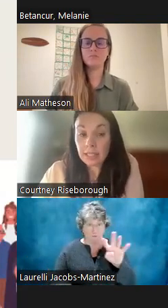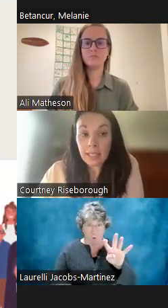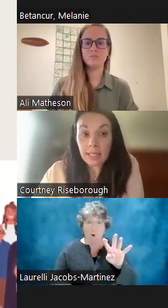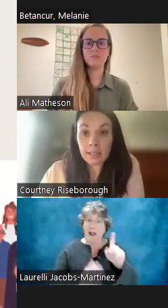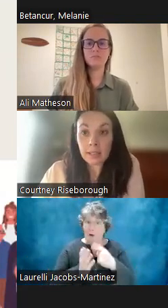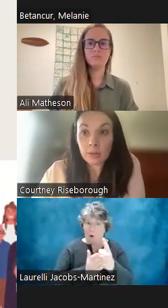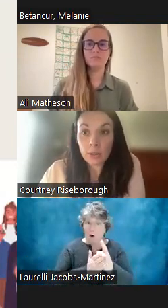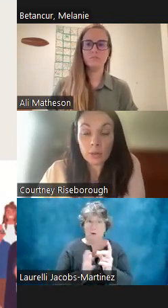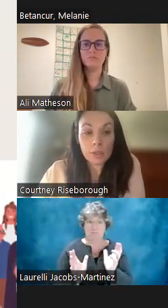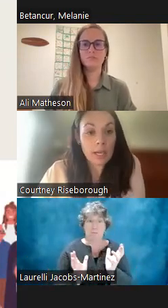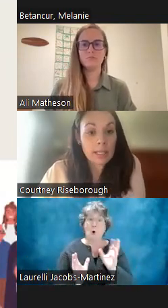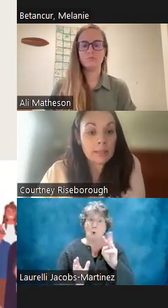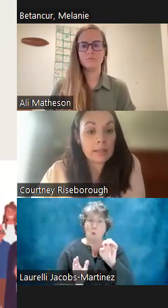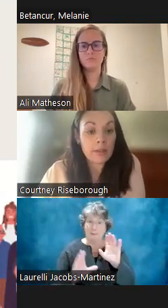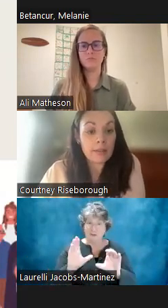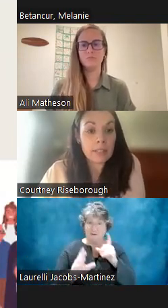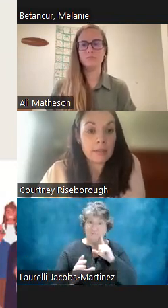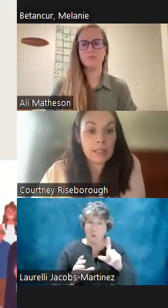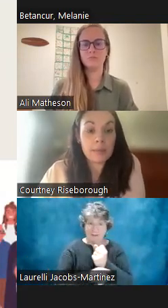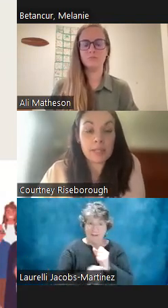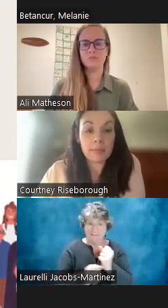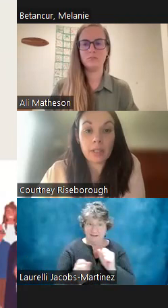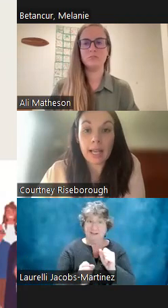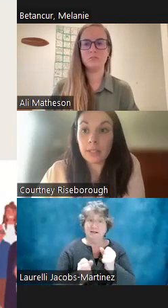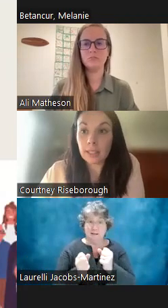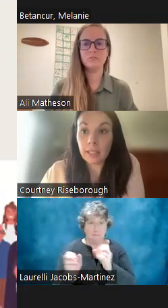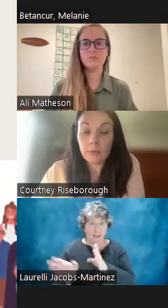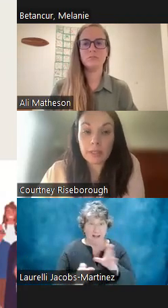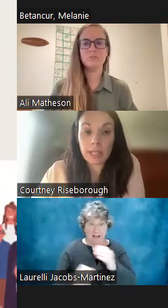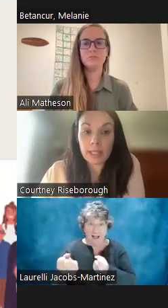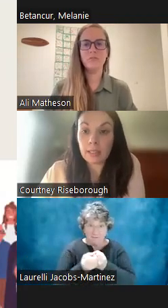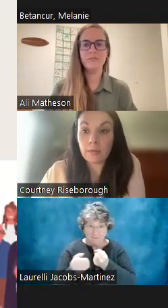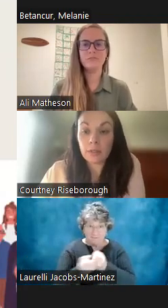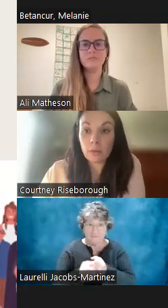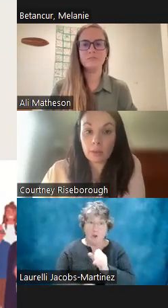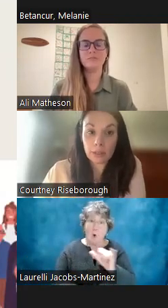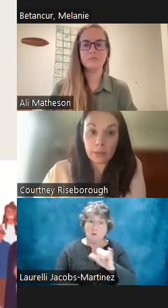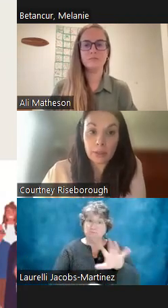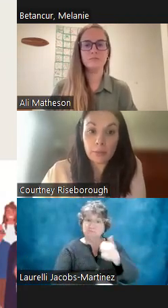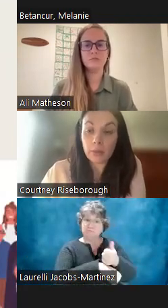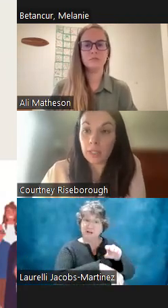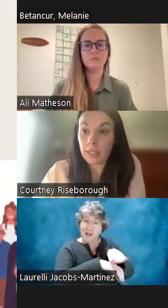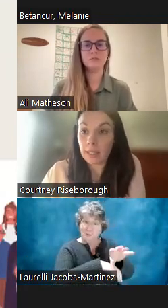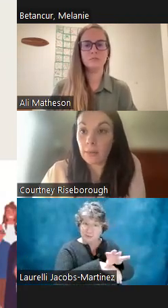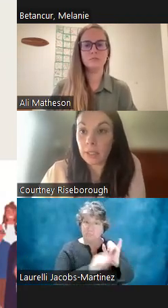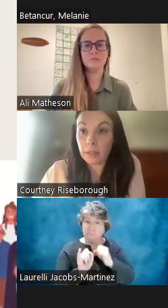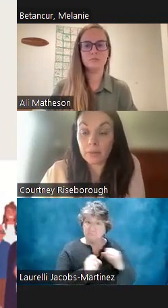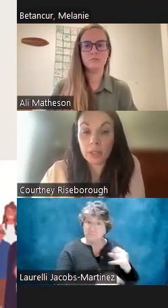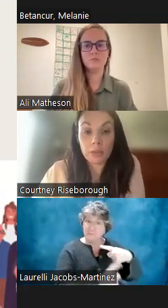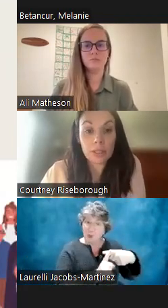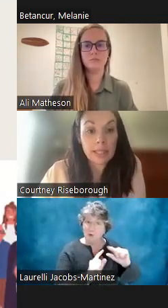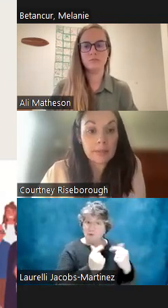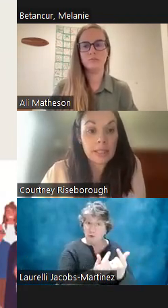take intakes to sign survivors and victims up for counseling, whether that's individual or group, and that would